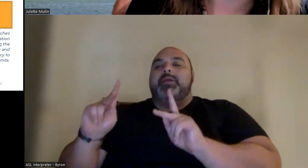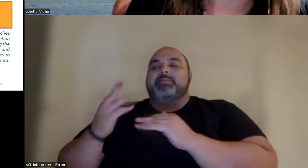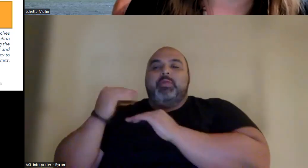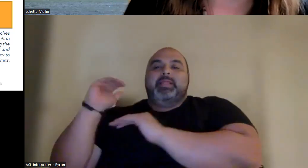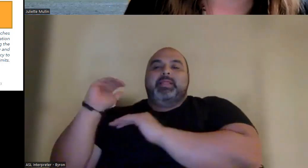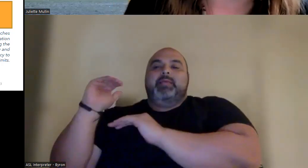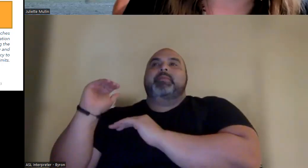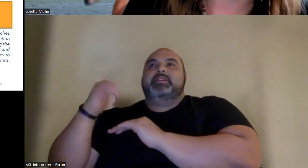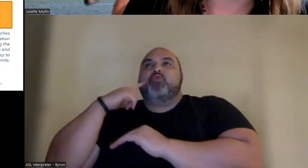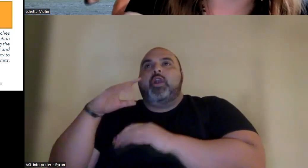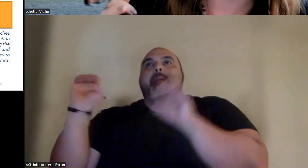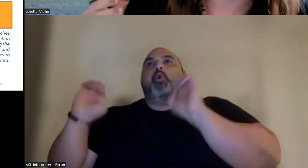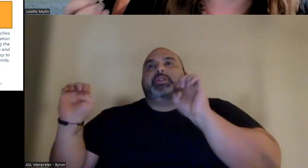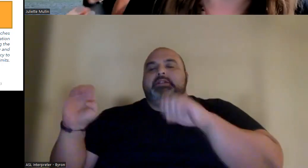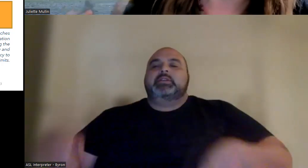of emergency.